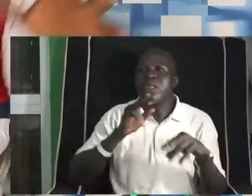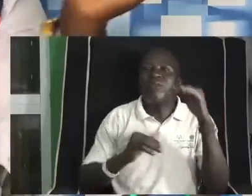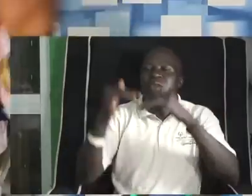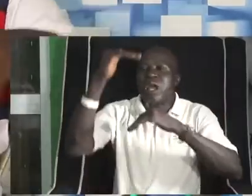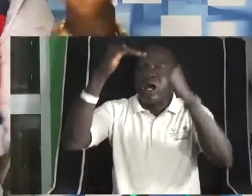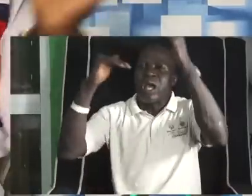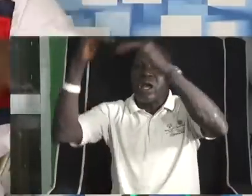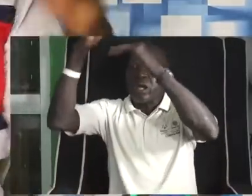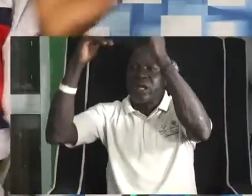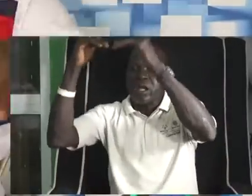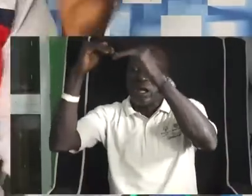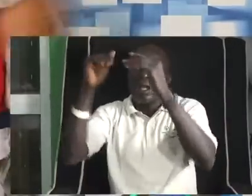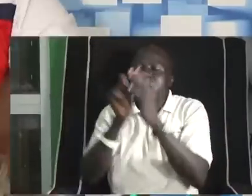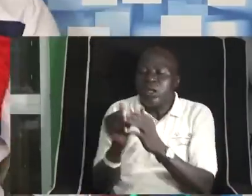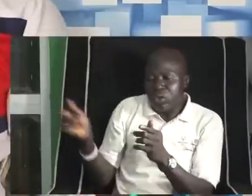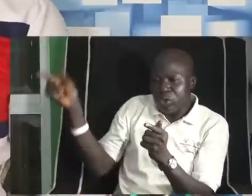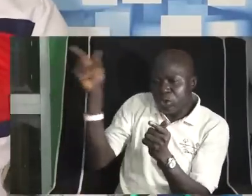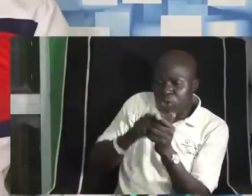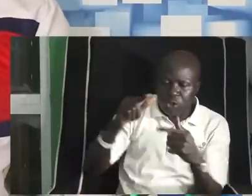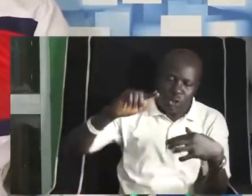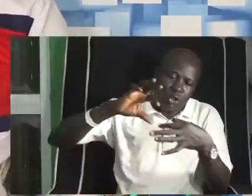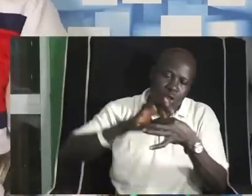on Facebook.